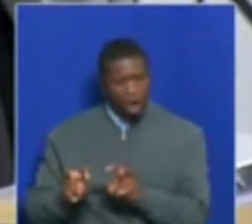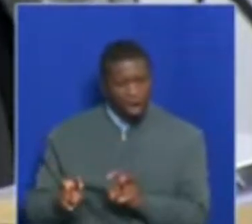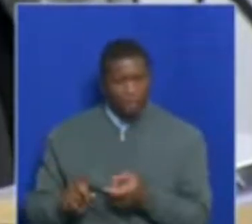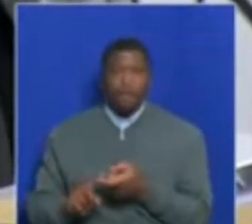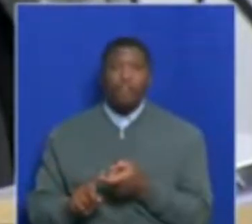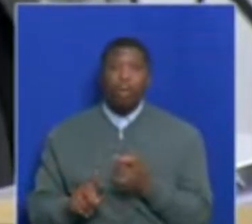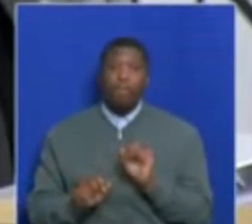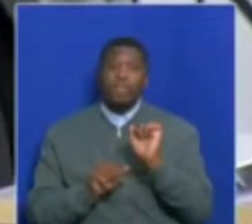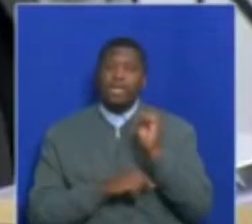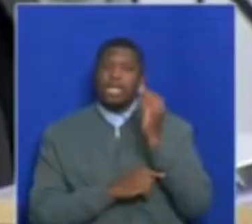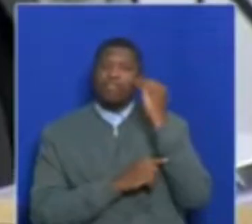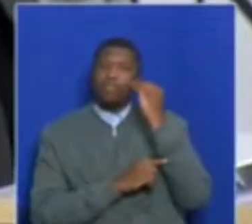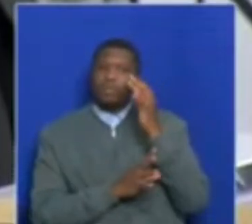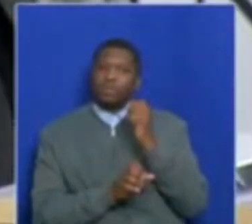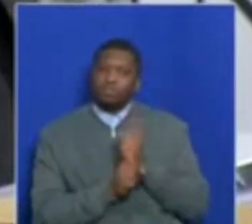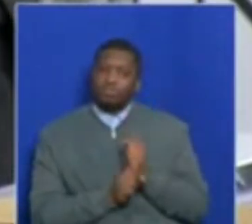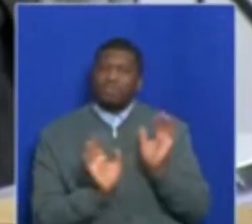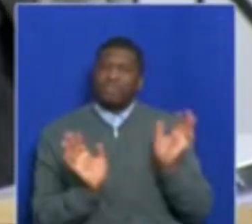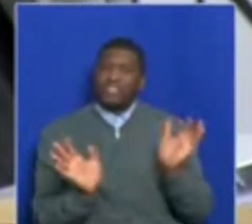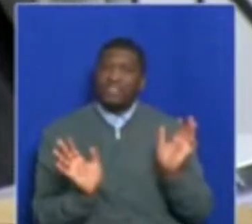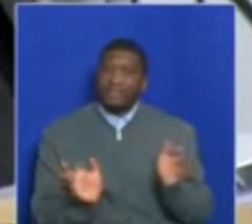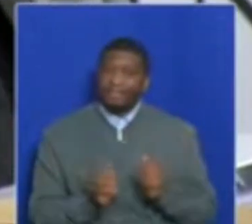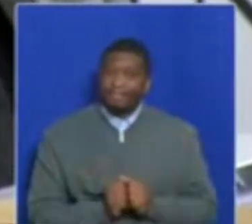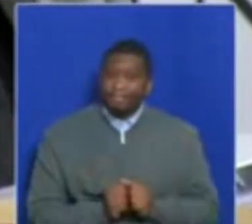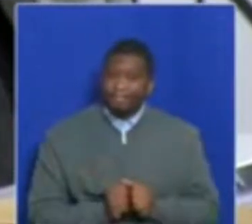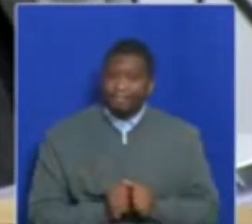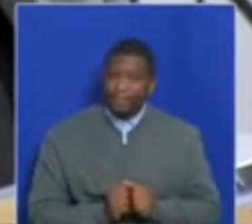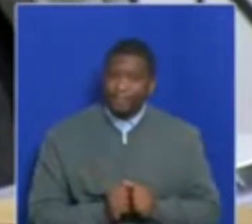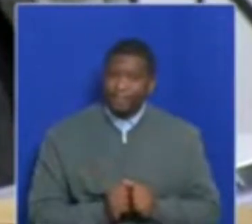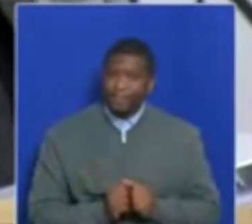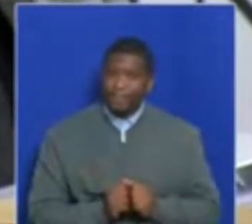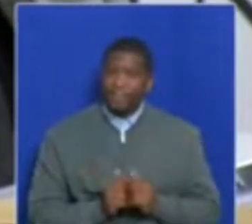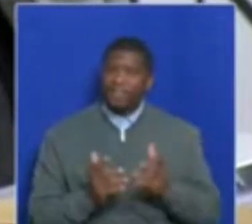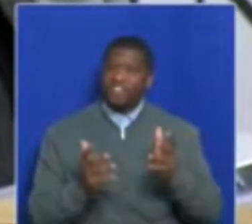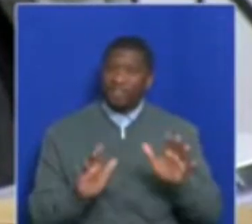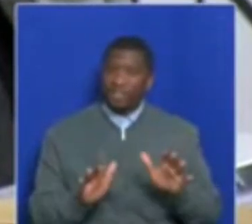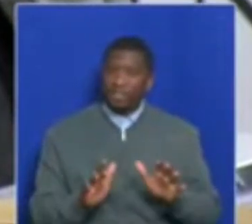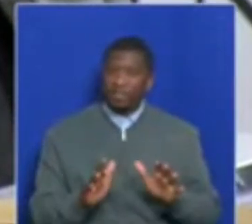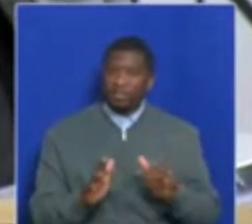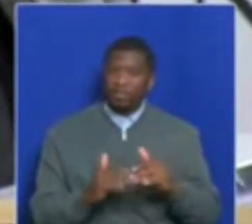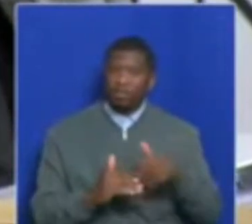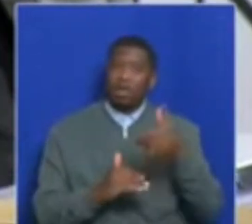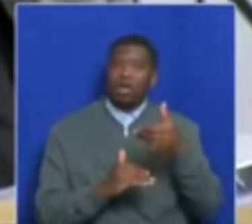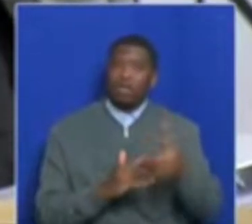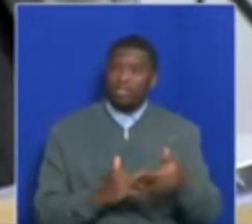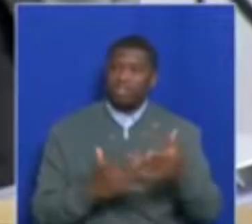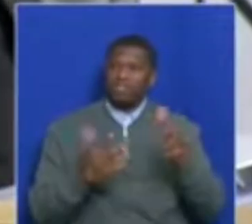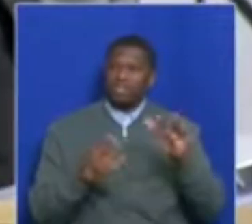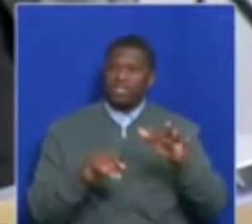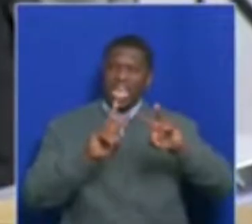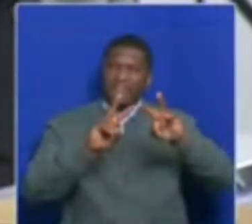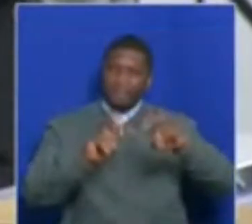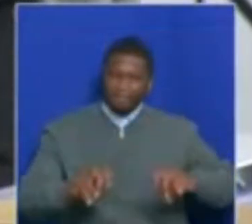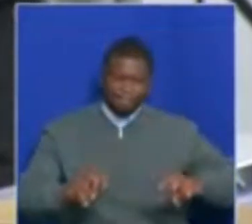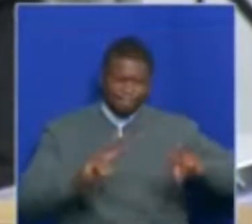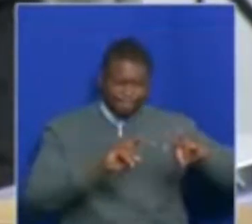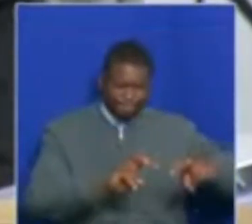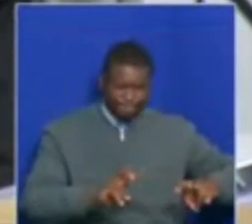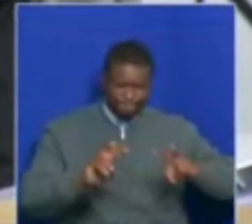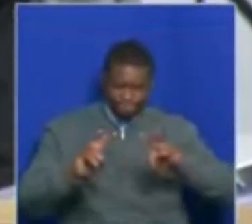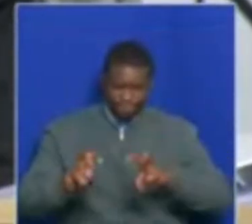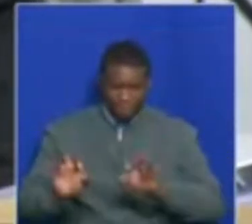received. And when they've done the investigation to prove that